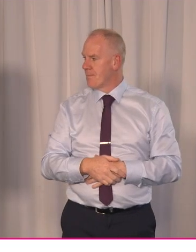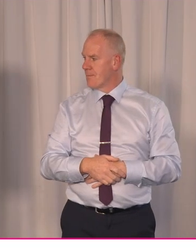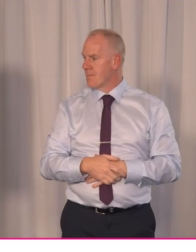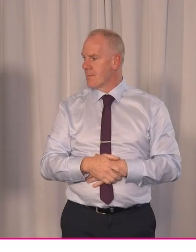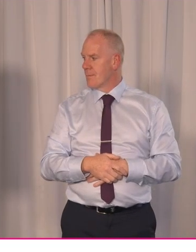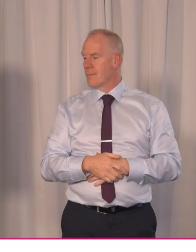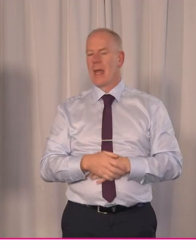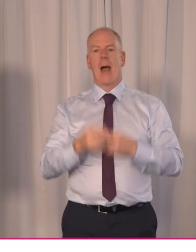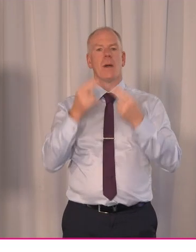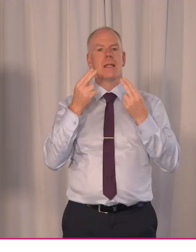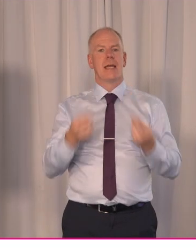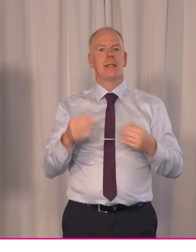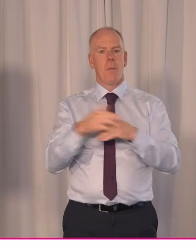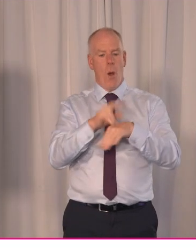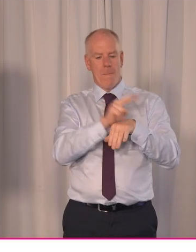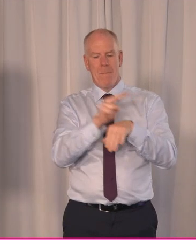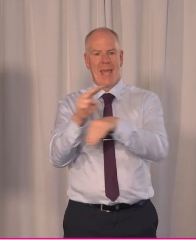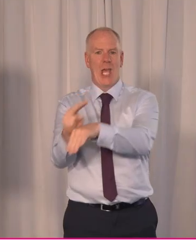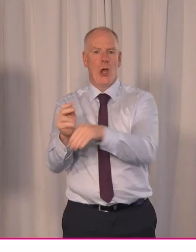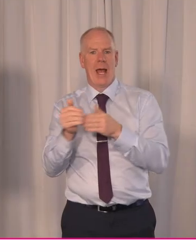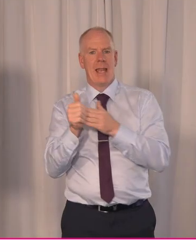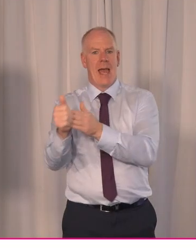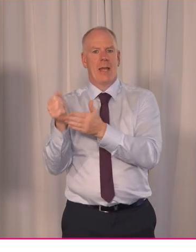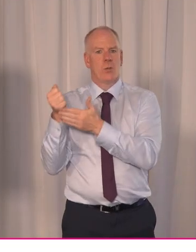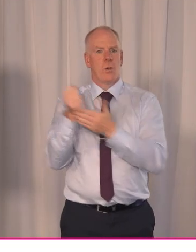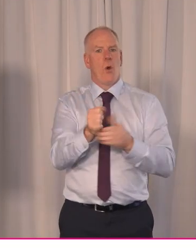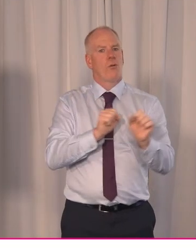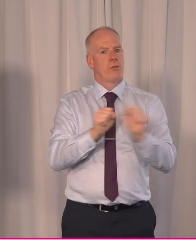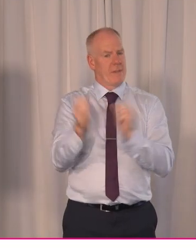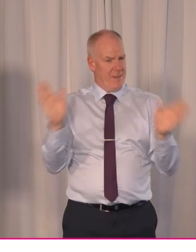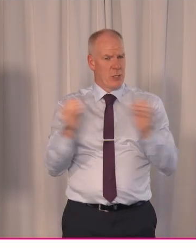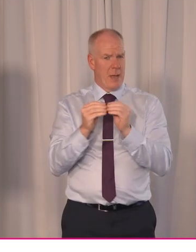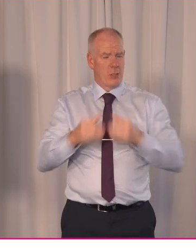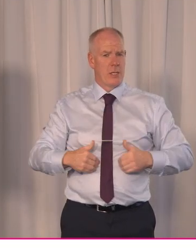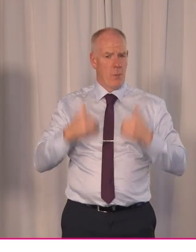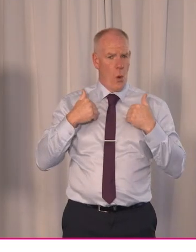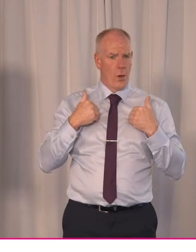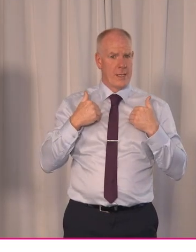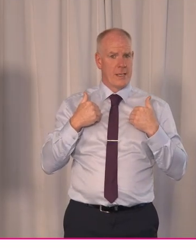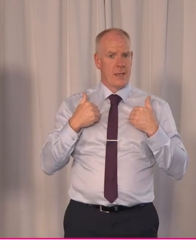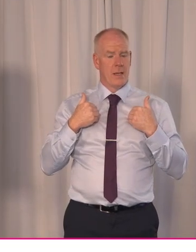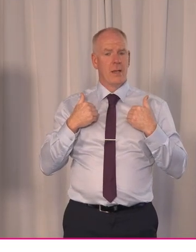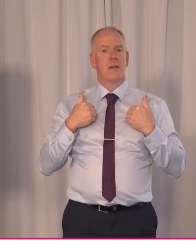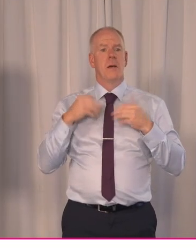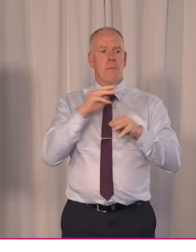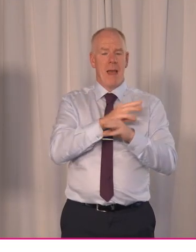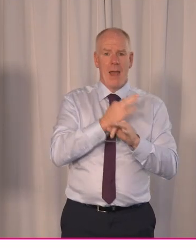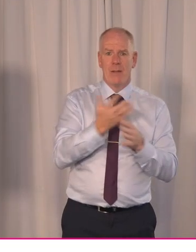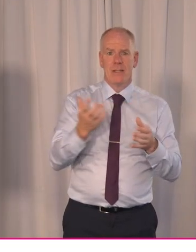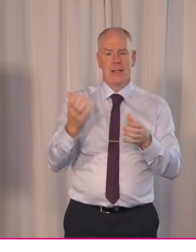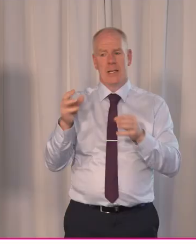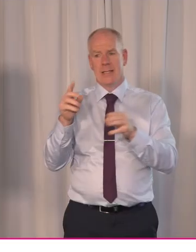peer-led support services. We talked about that this morning, parents, disabled parents sharing their